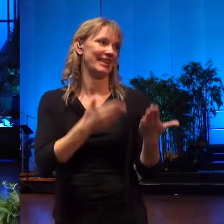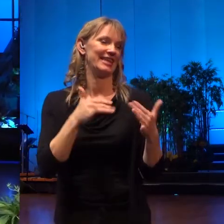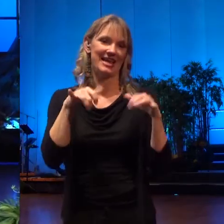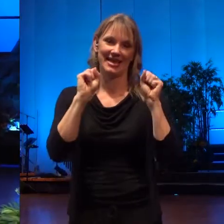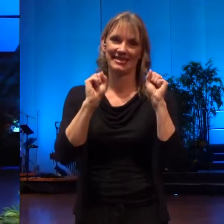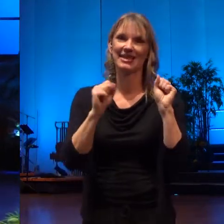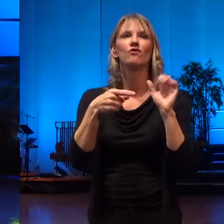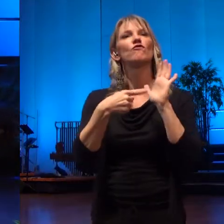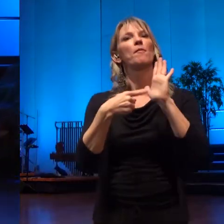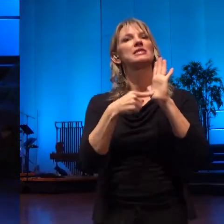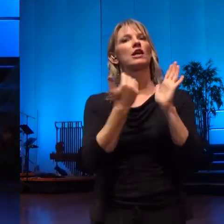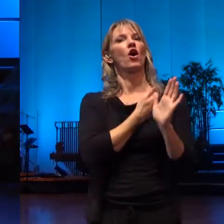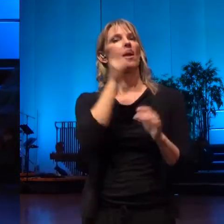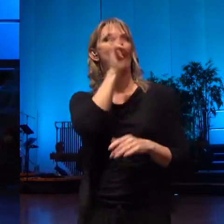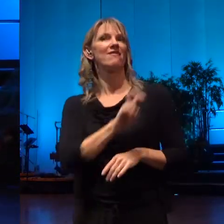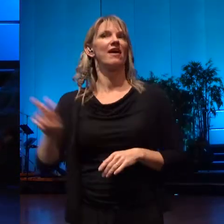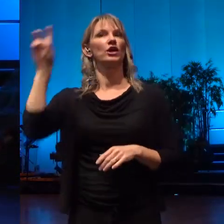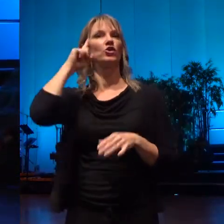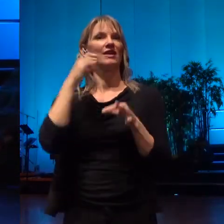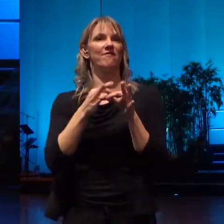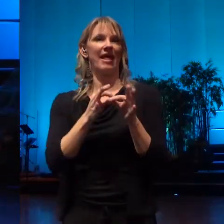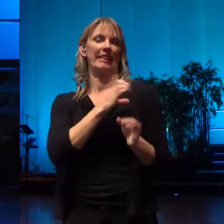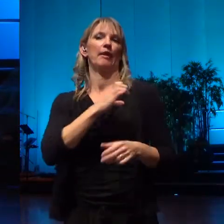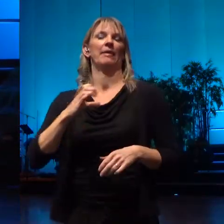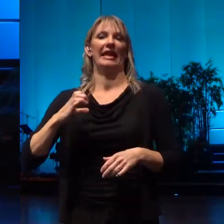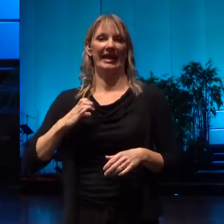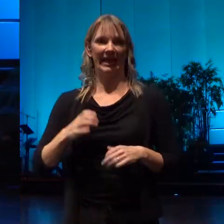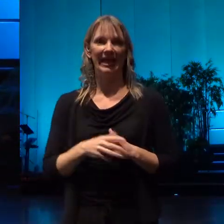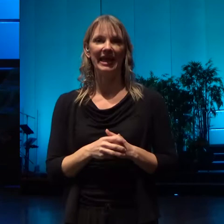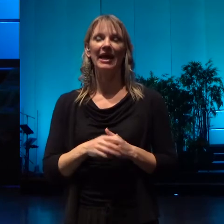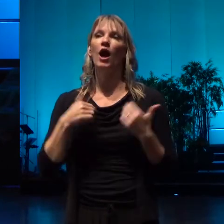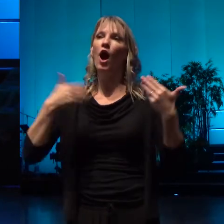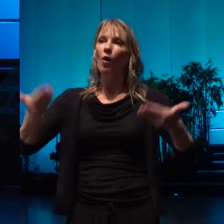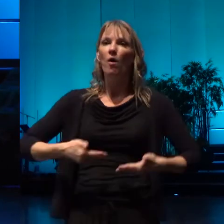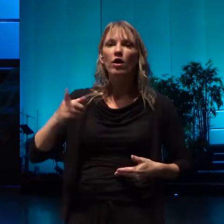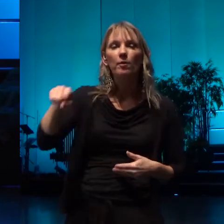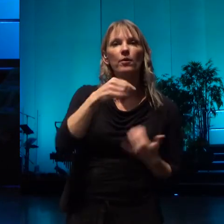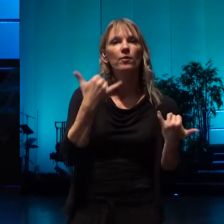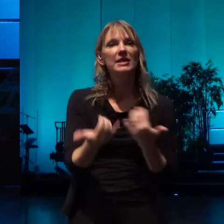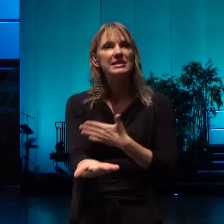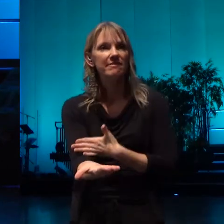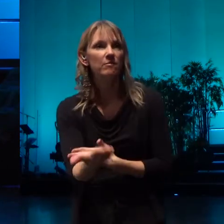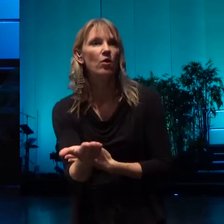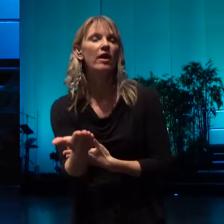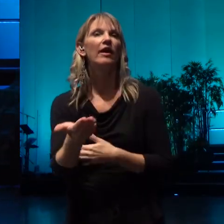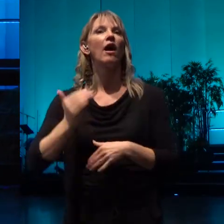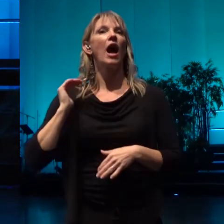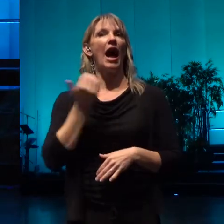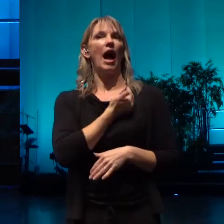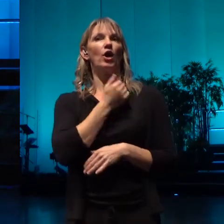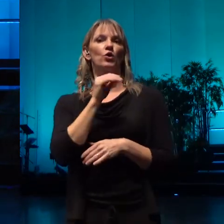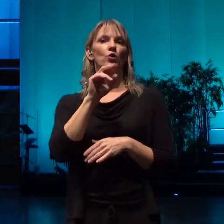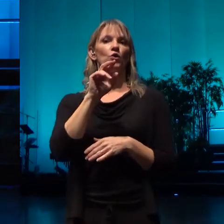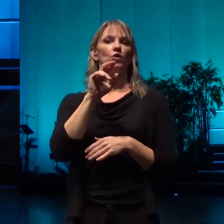Yes, she's representing our Adventures in Faith Committee, and I welcome you this morning to our